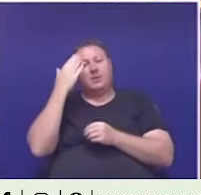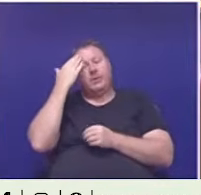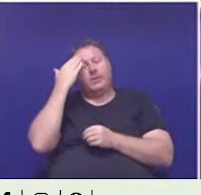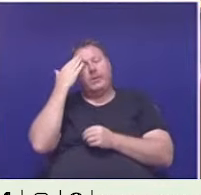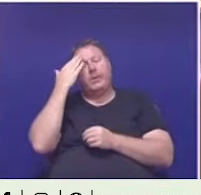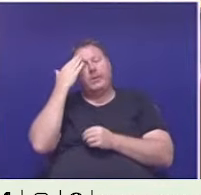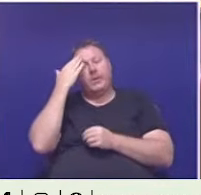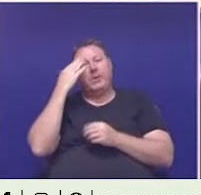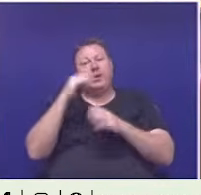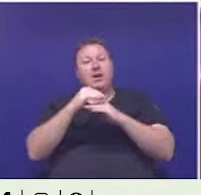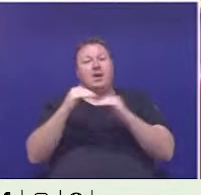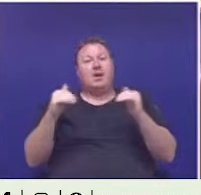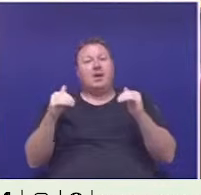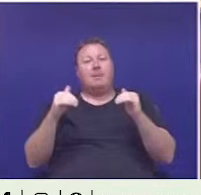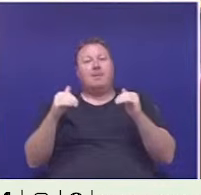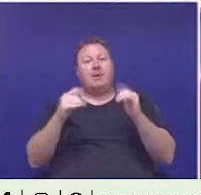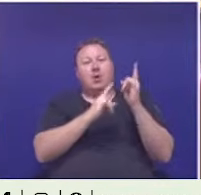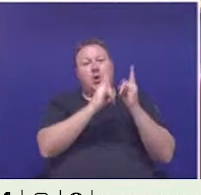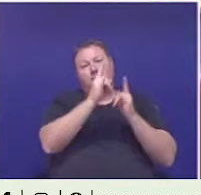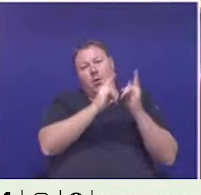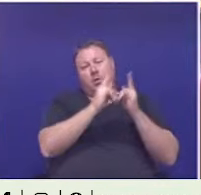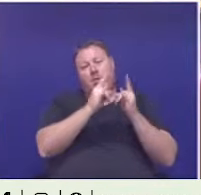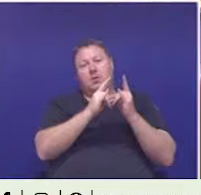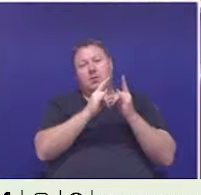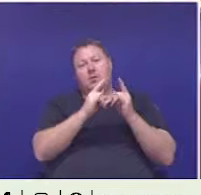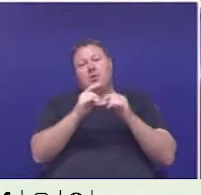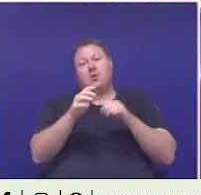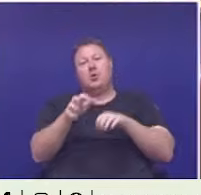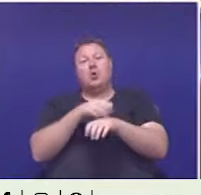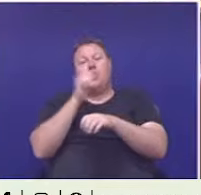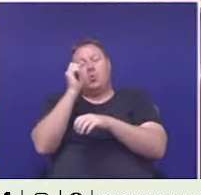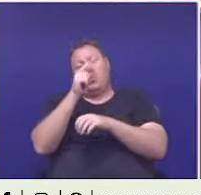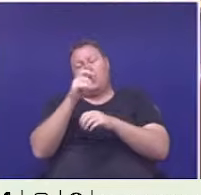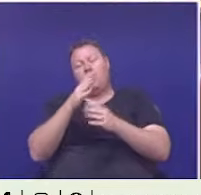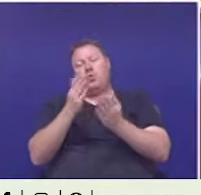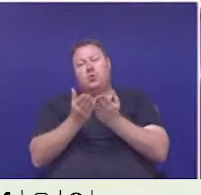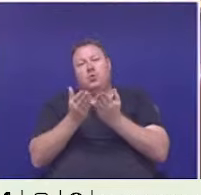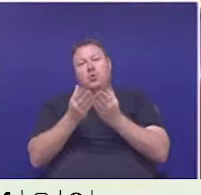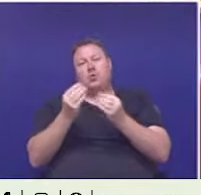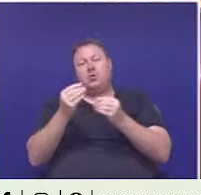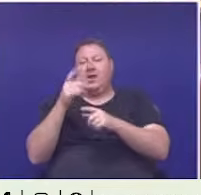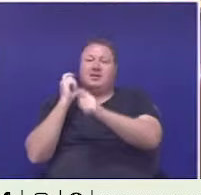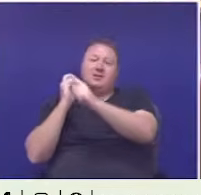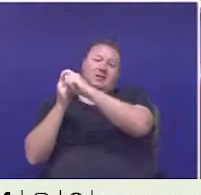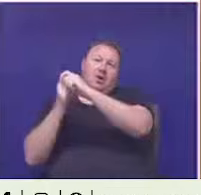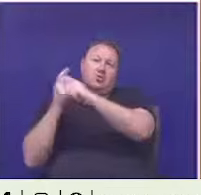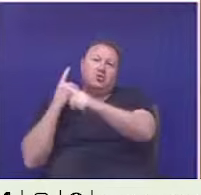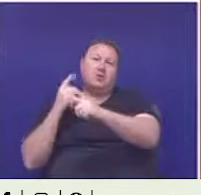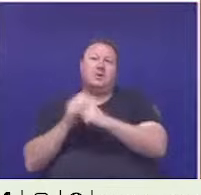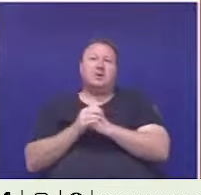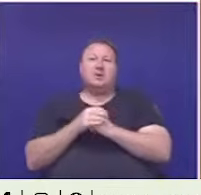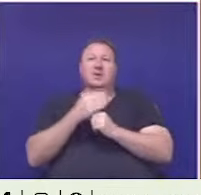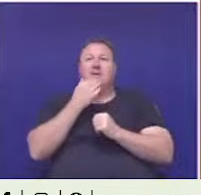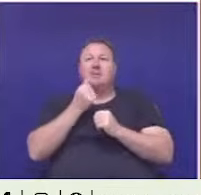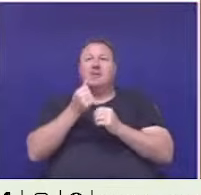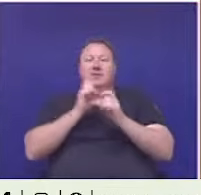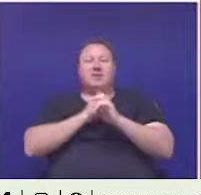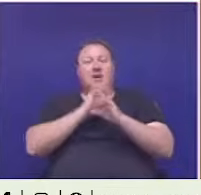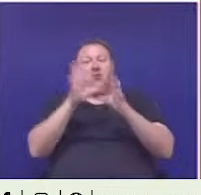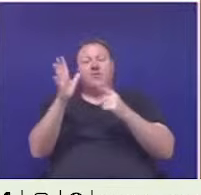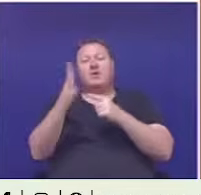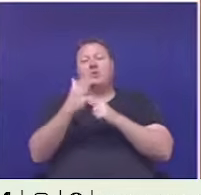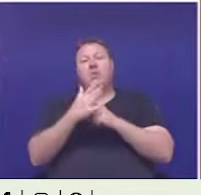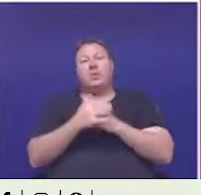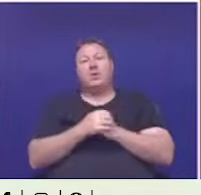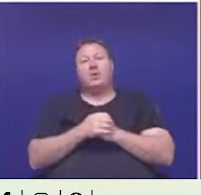a huge gap between urban, deep rural schools and locations. So can you please clarify to us what